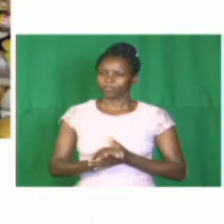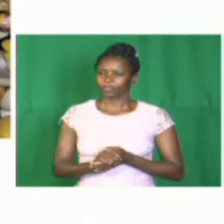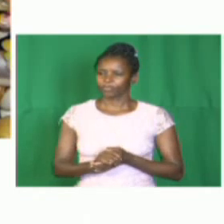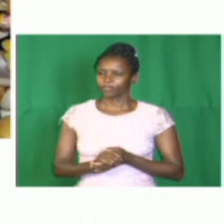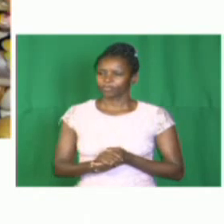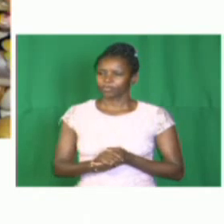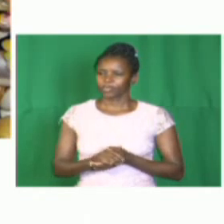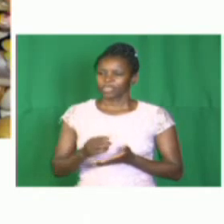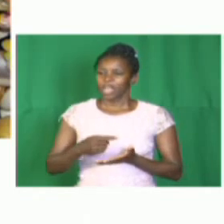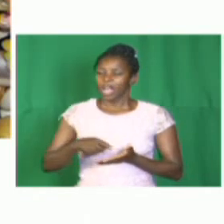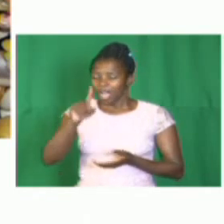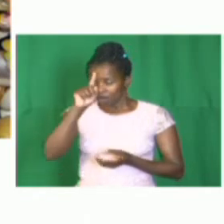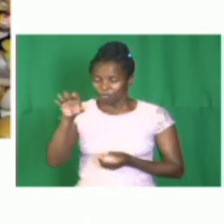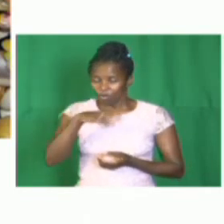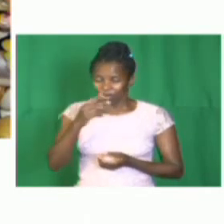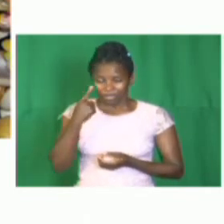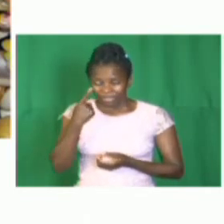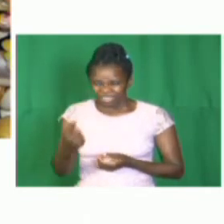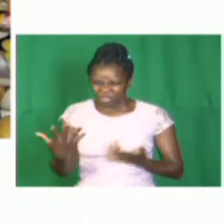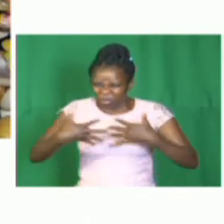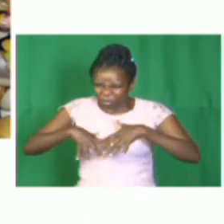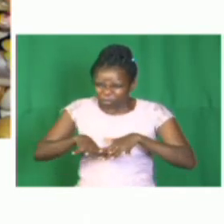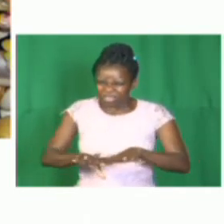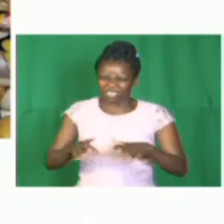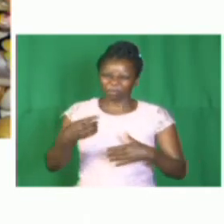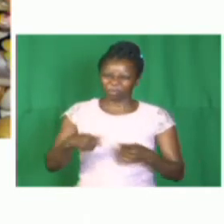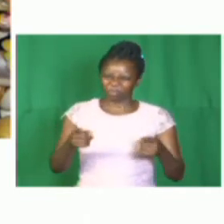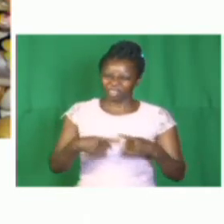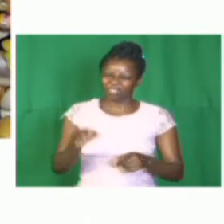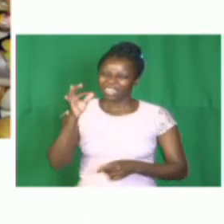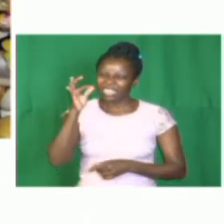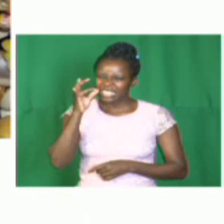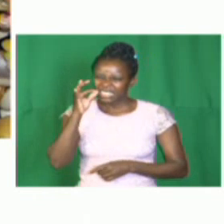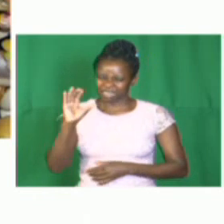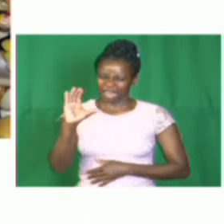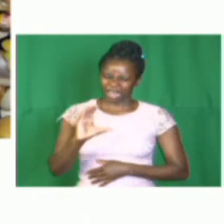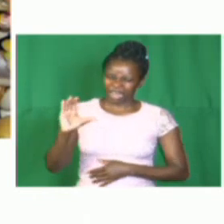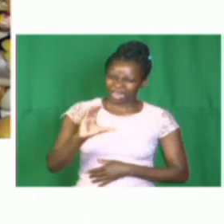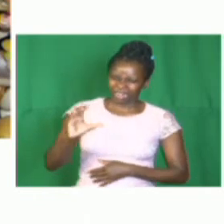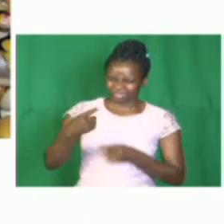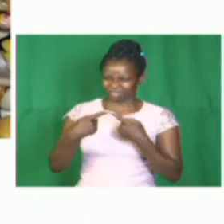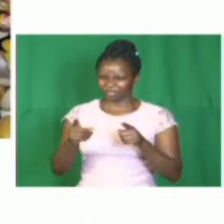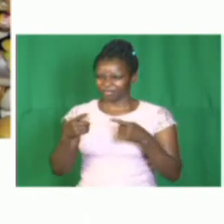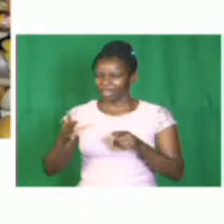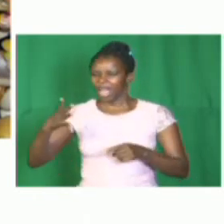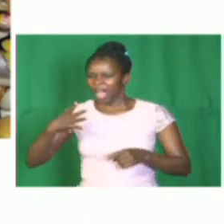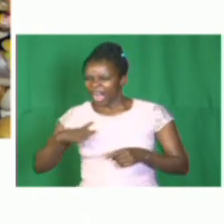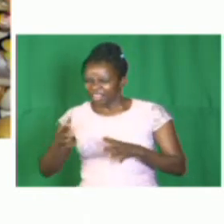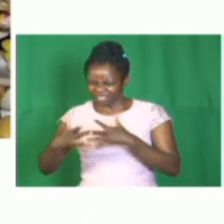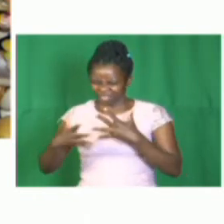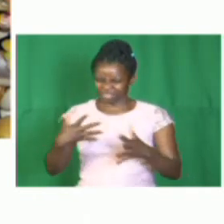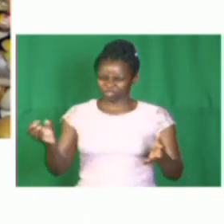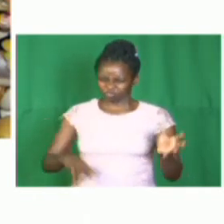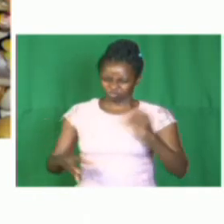I hope you can see that it is a mixture of beans of different colors and other substances. So in